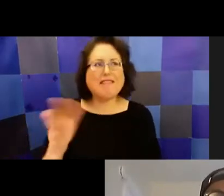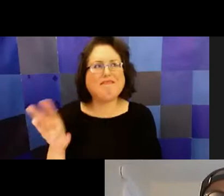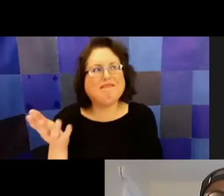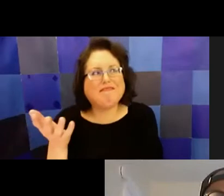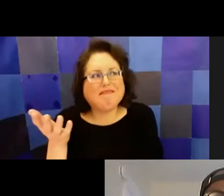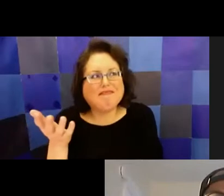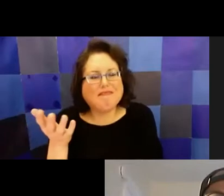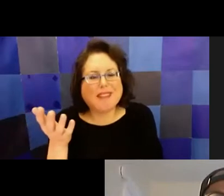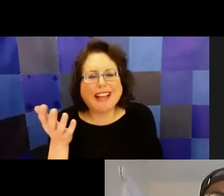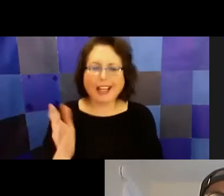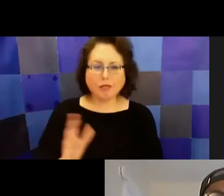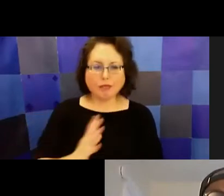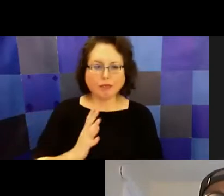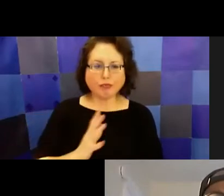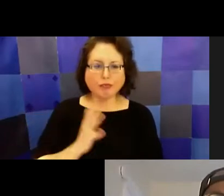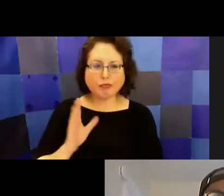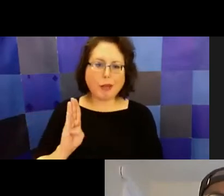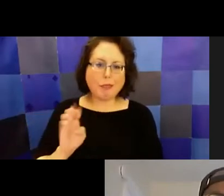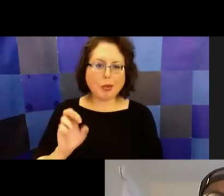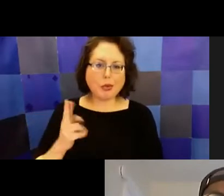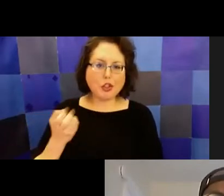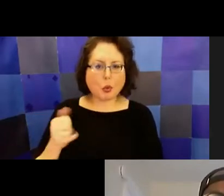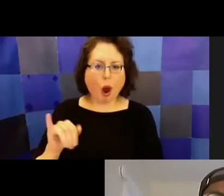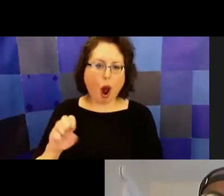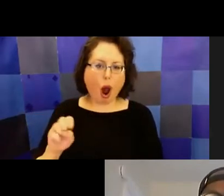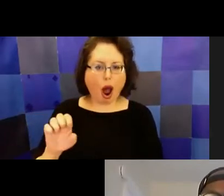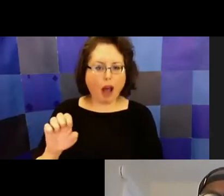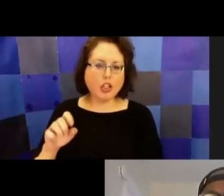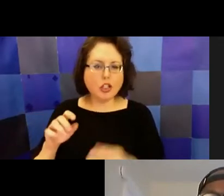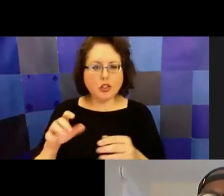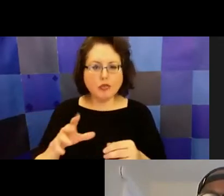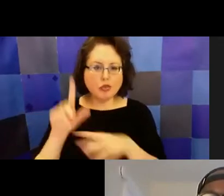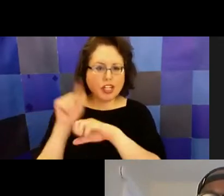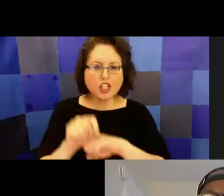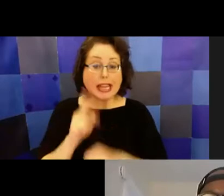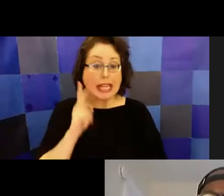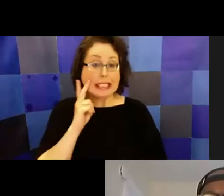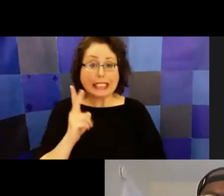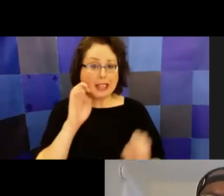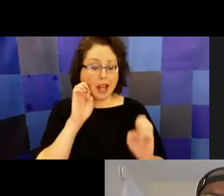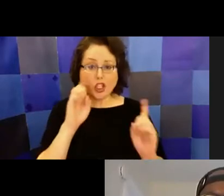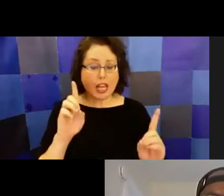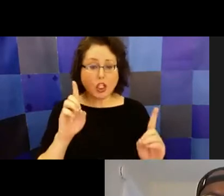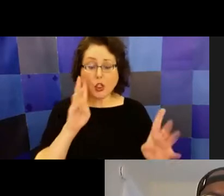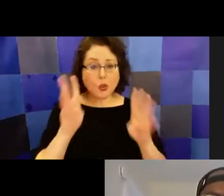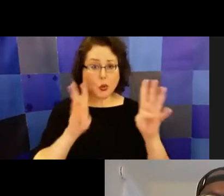a bourgeois tradition that sees education as a way to create